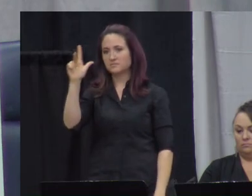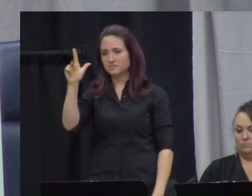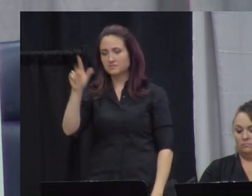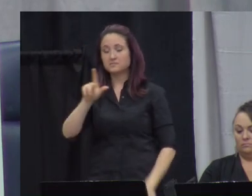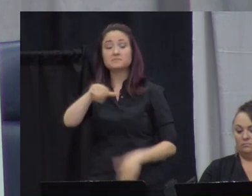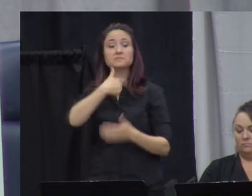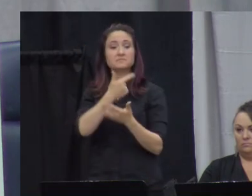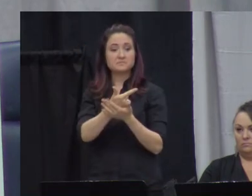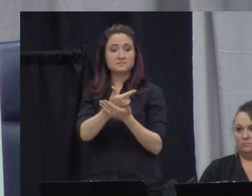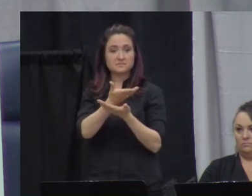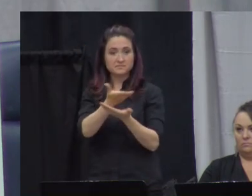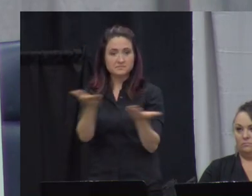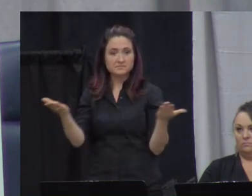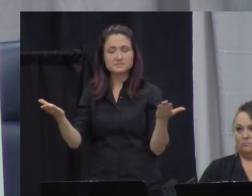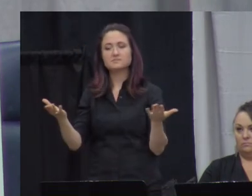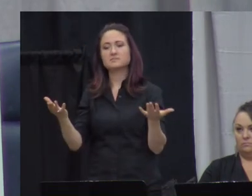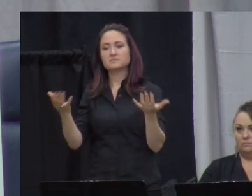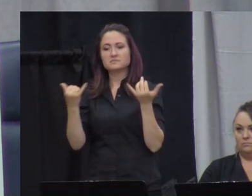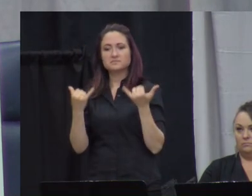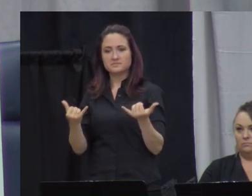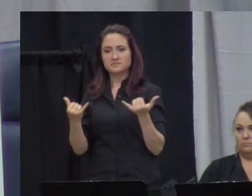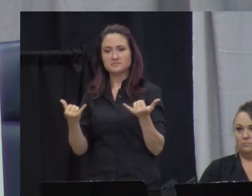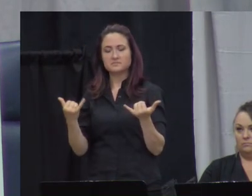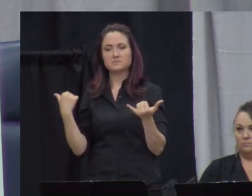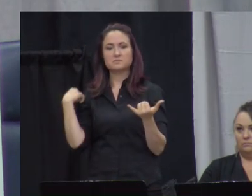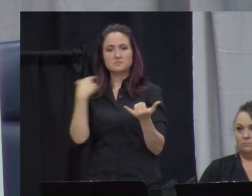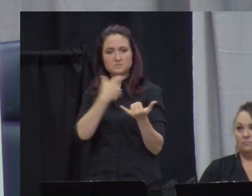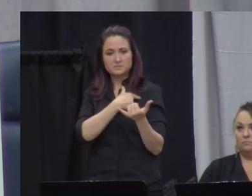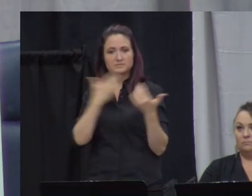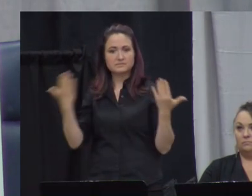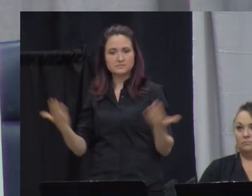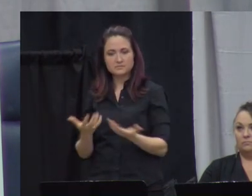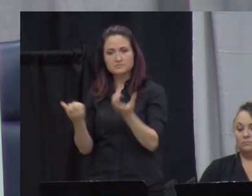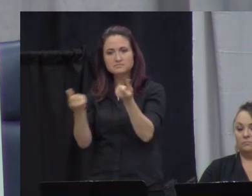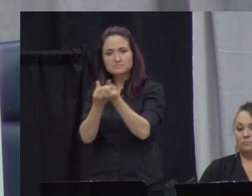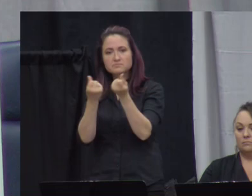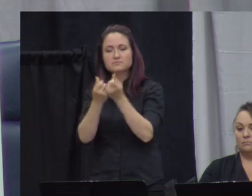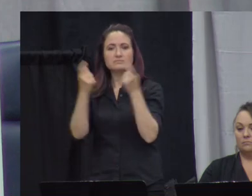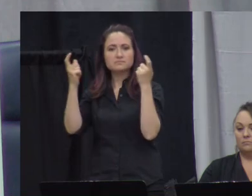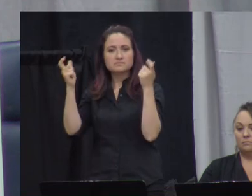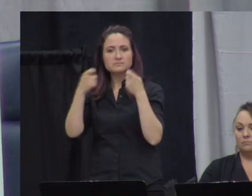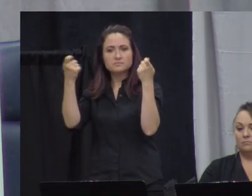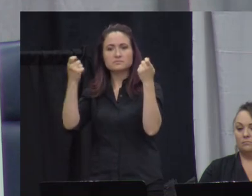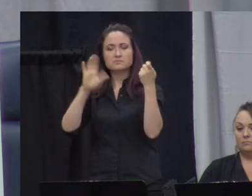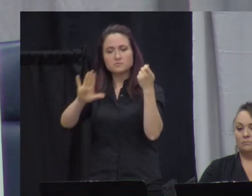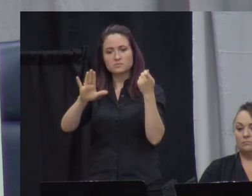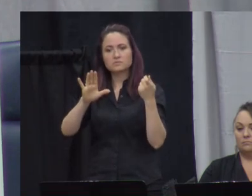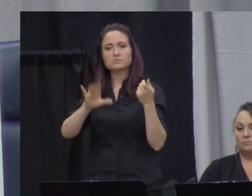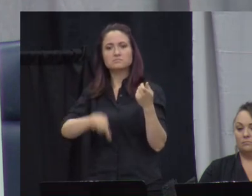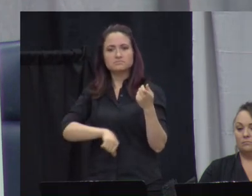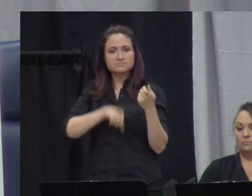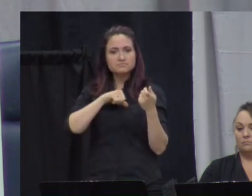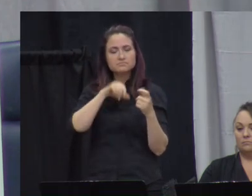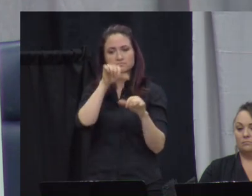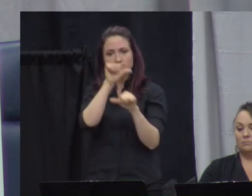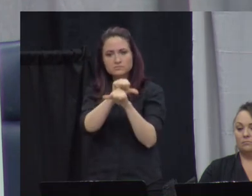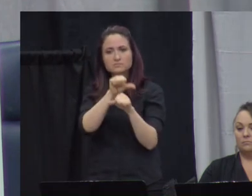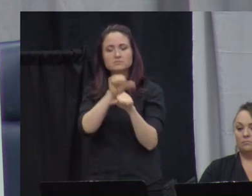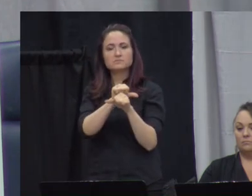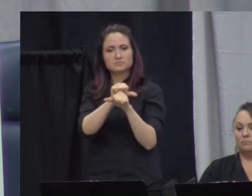Graduates, today we are all here to celebrate your courage, your hard work, and